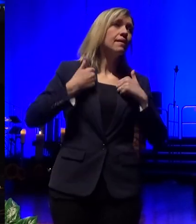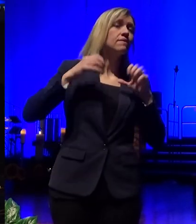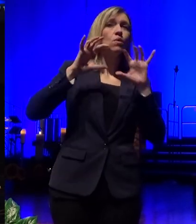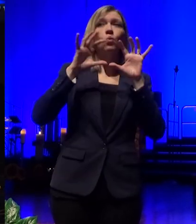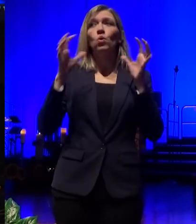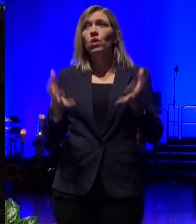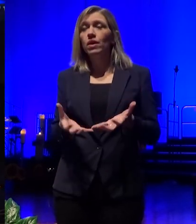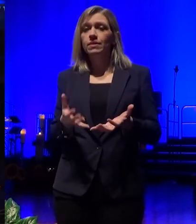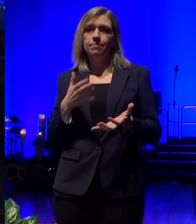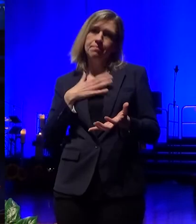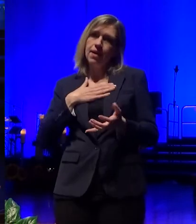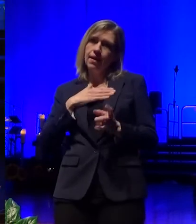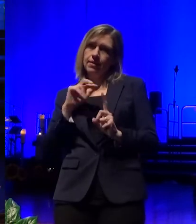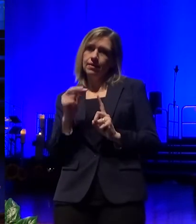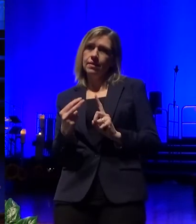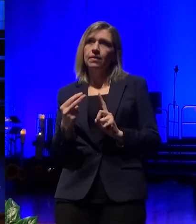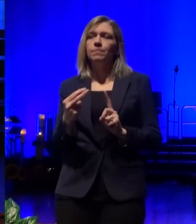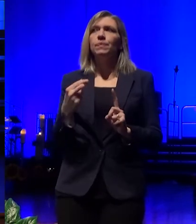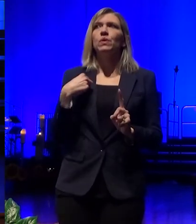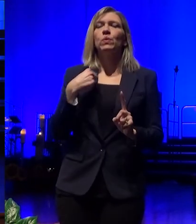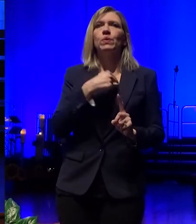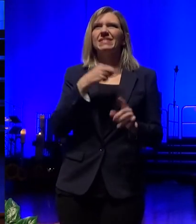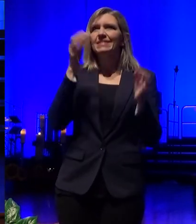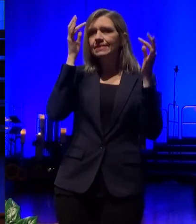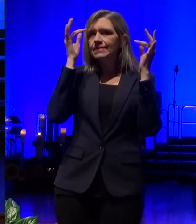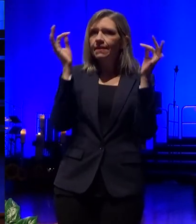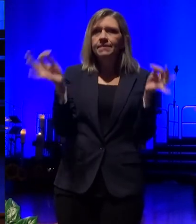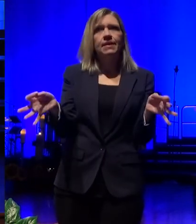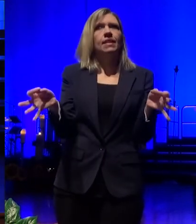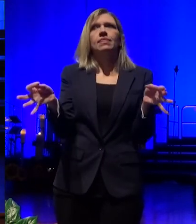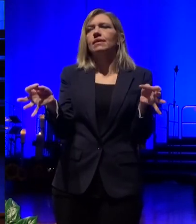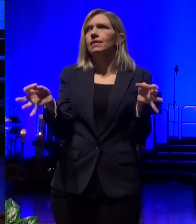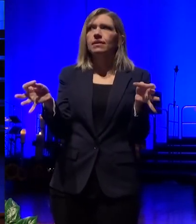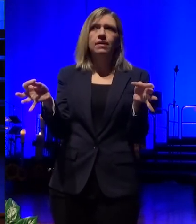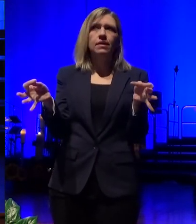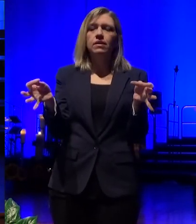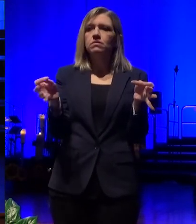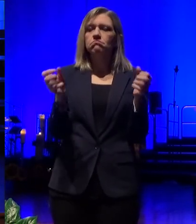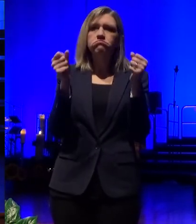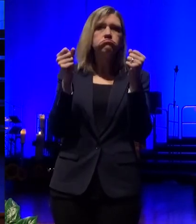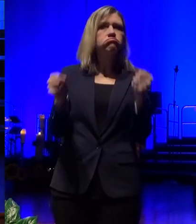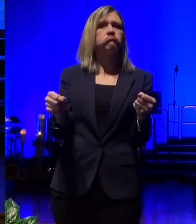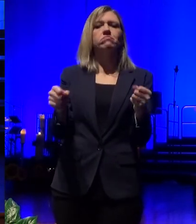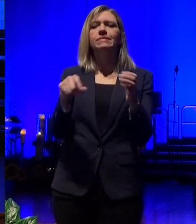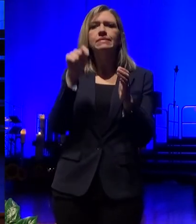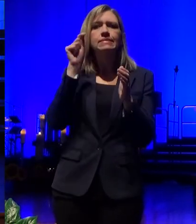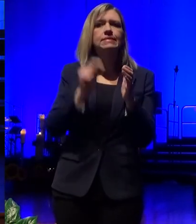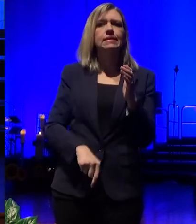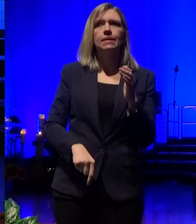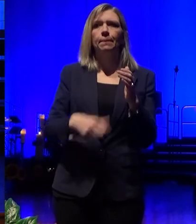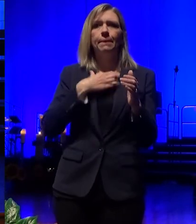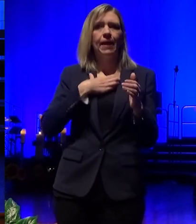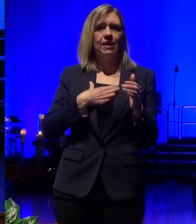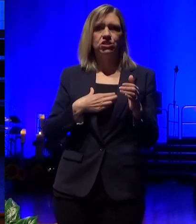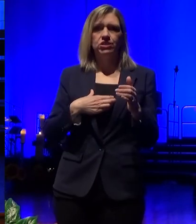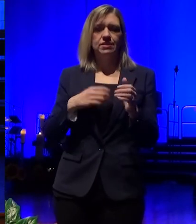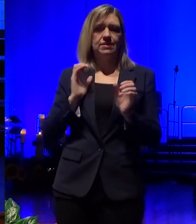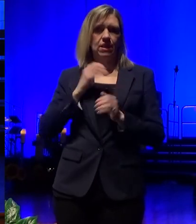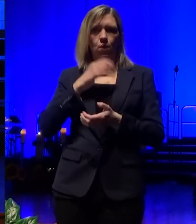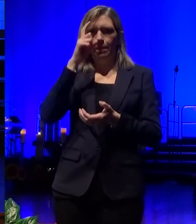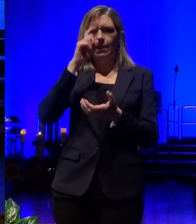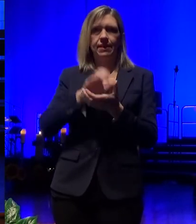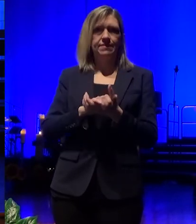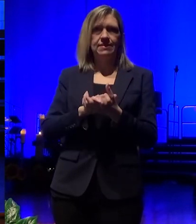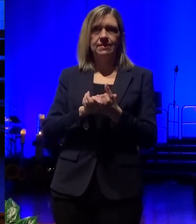see it, is that we are definitely deepening our passions in what we